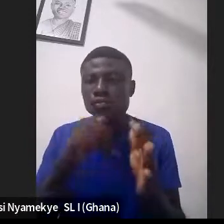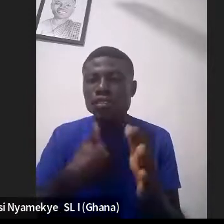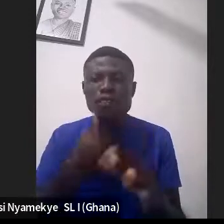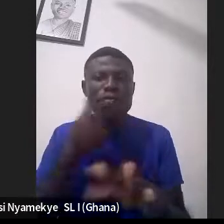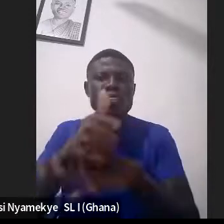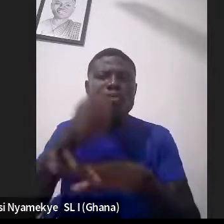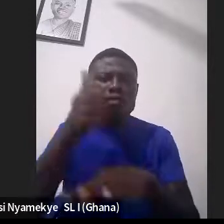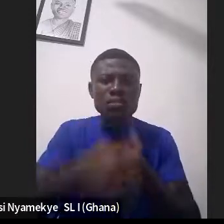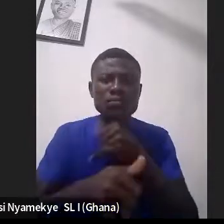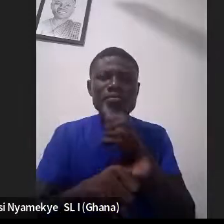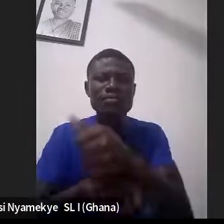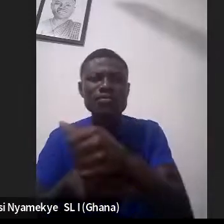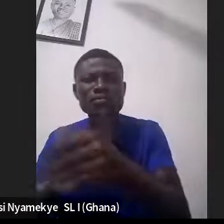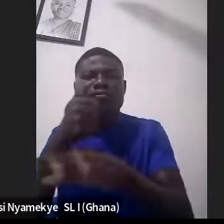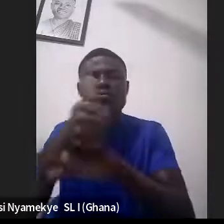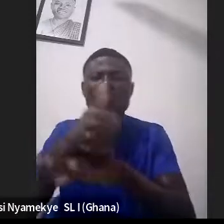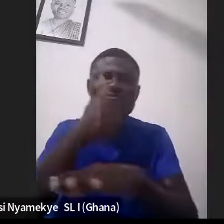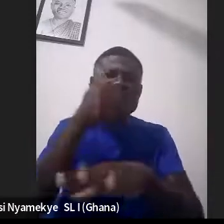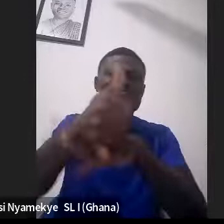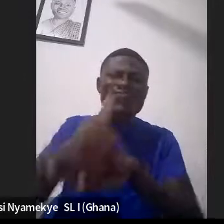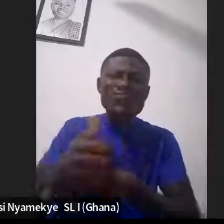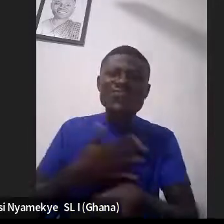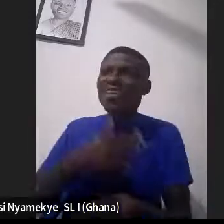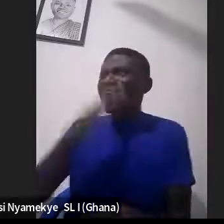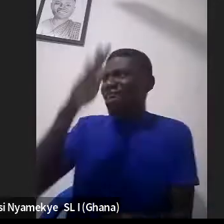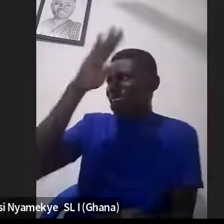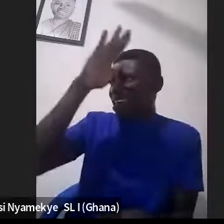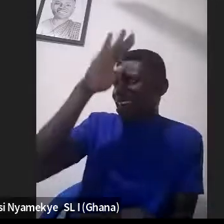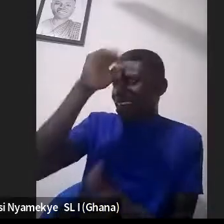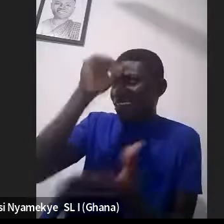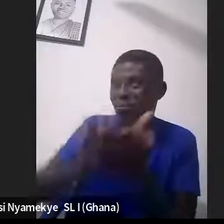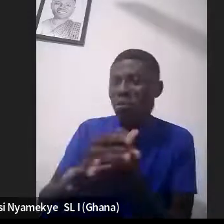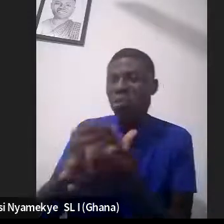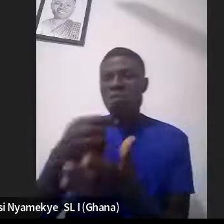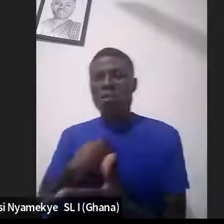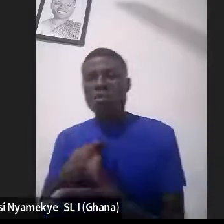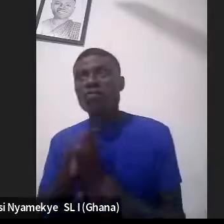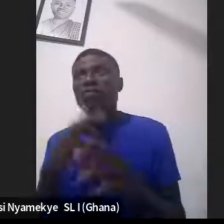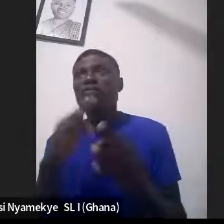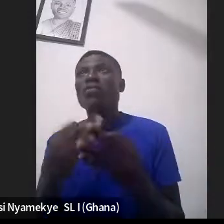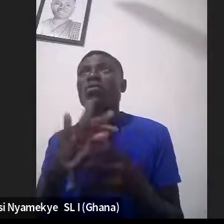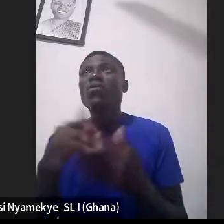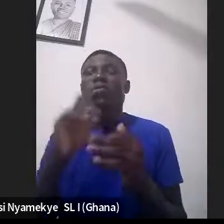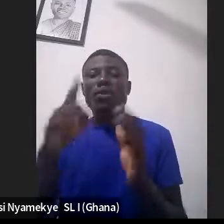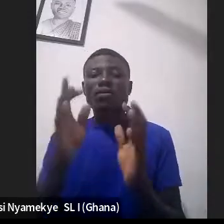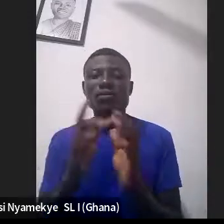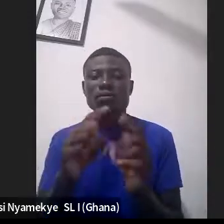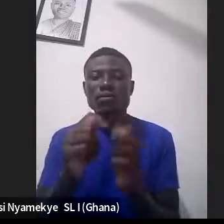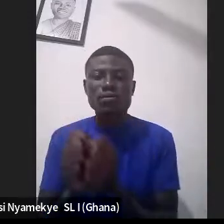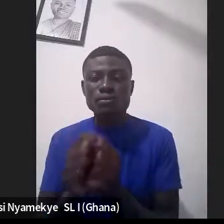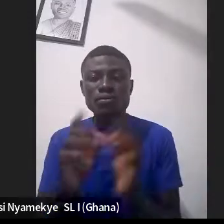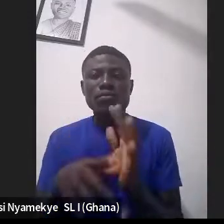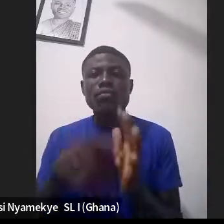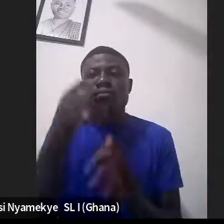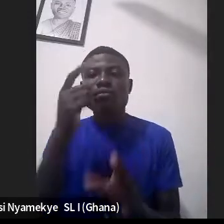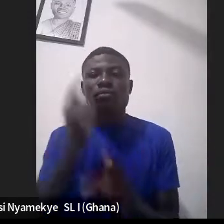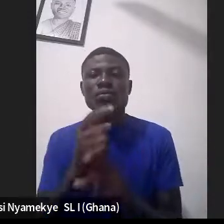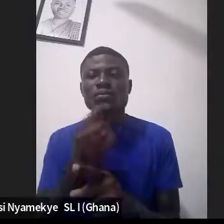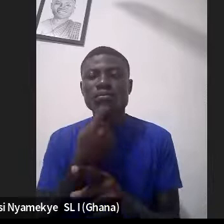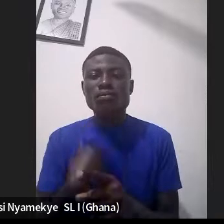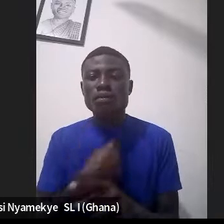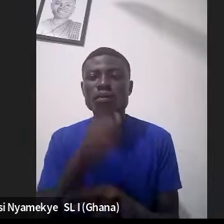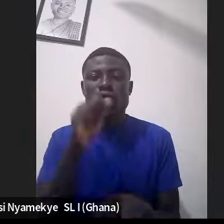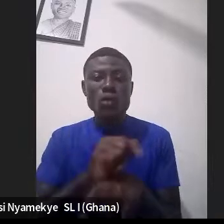I don't blame if it's on my husband's side or my side. I think you have to unite together and just say that we're going to do our very